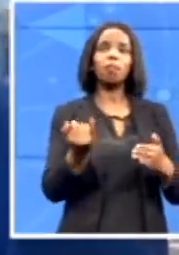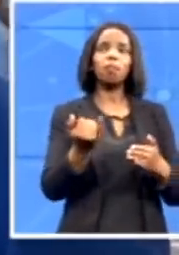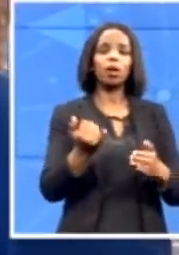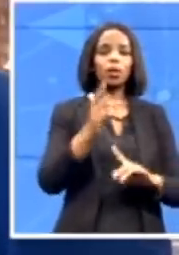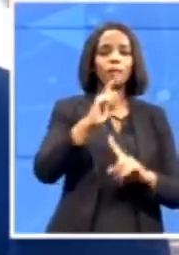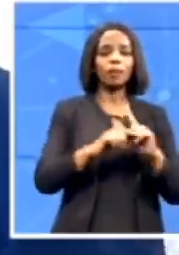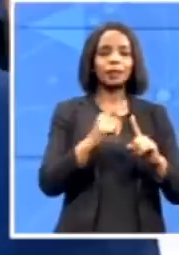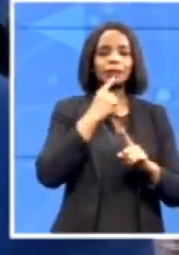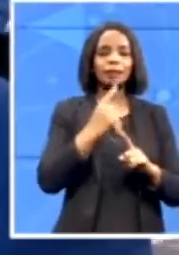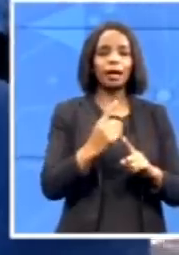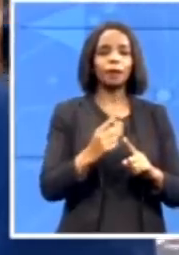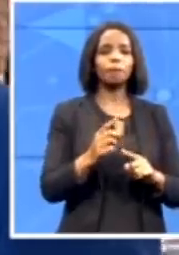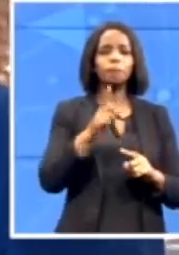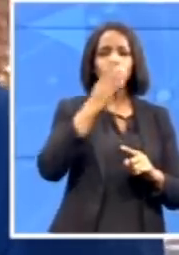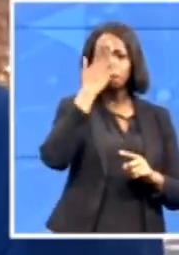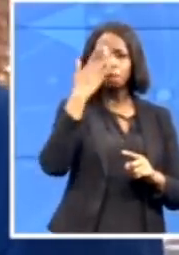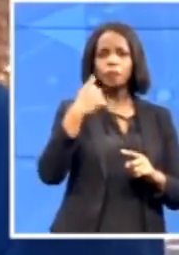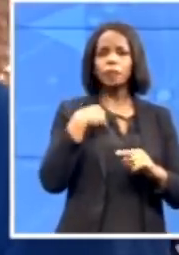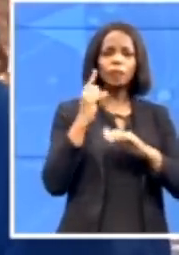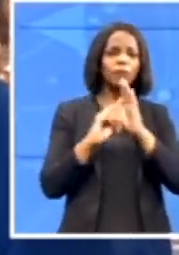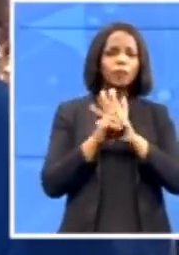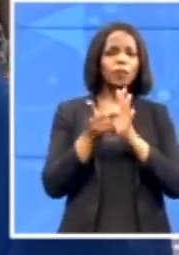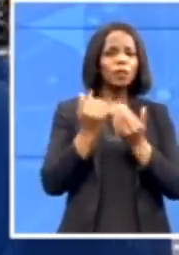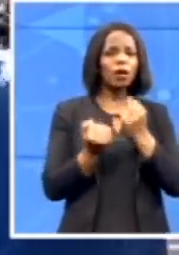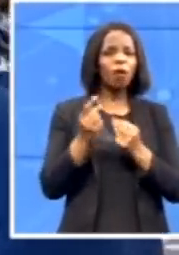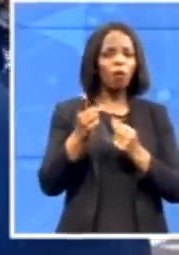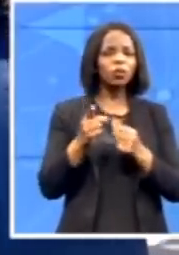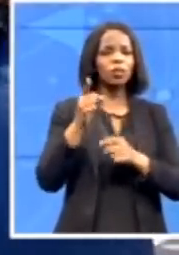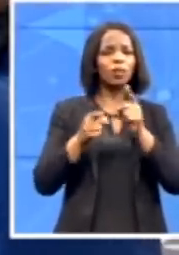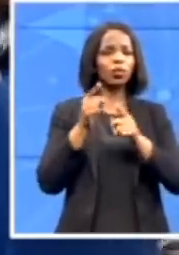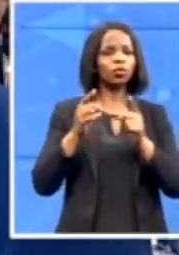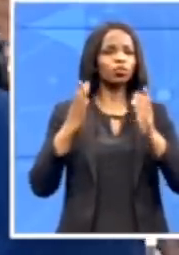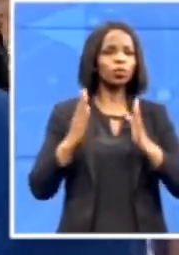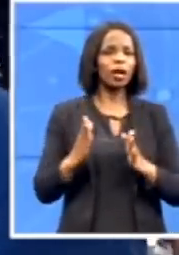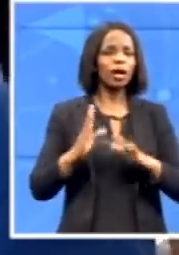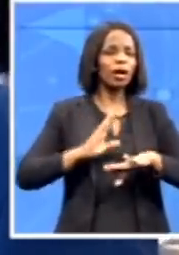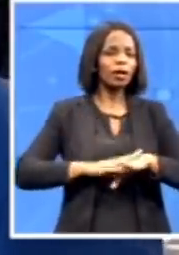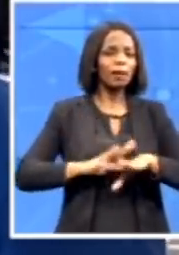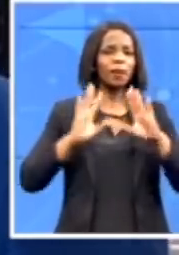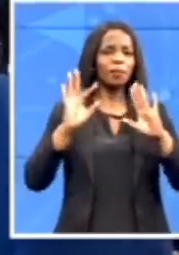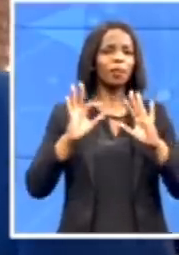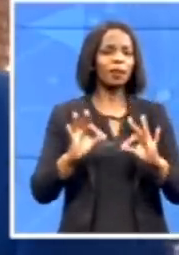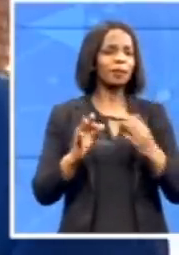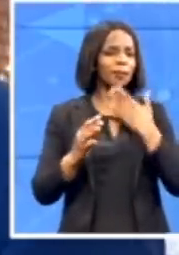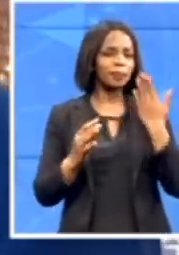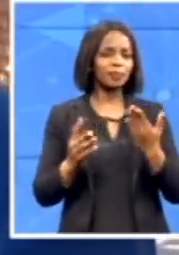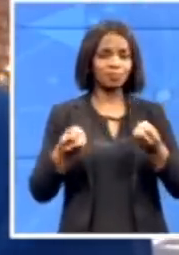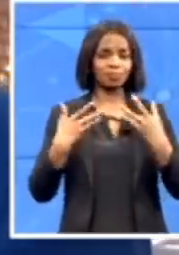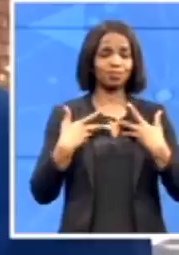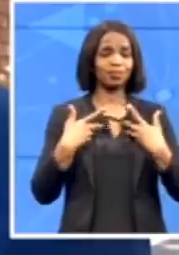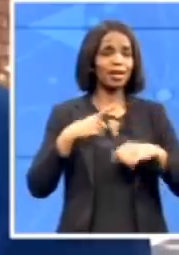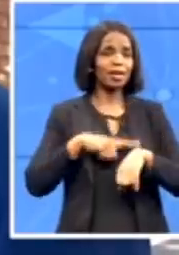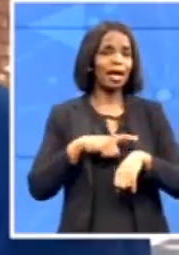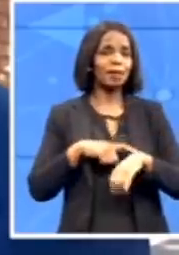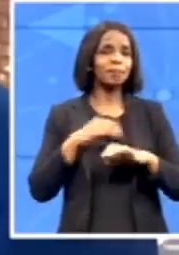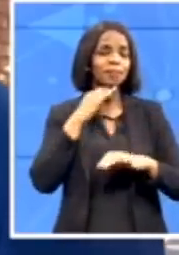court today does not have the proper title. They haven't been given permission by the NPA to prosecute. So let me not waste